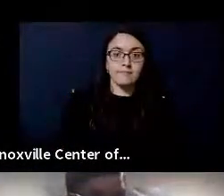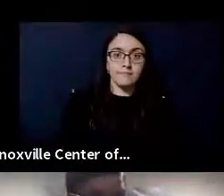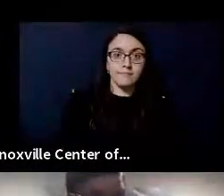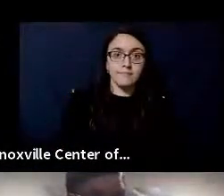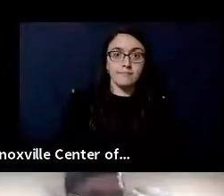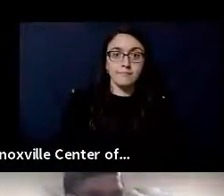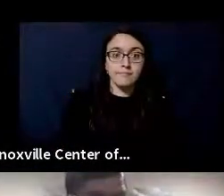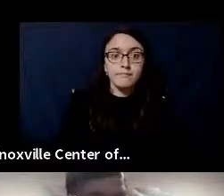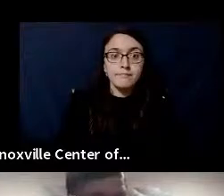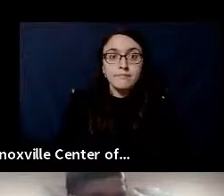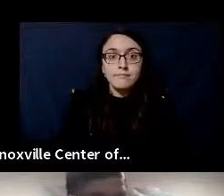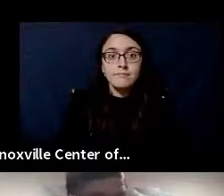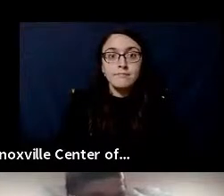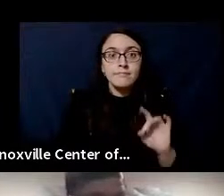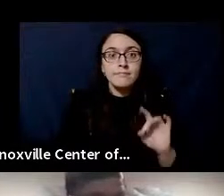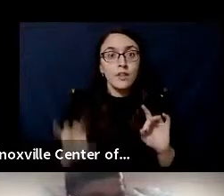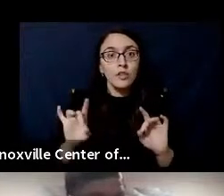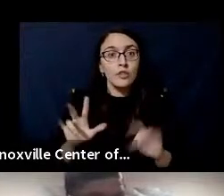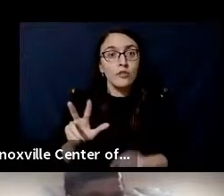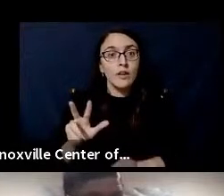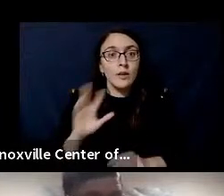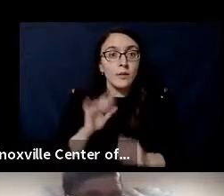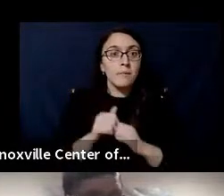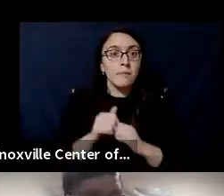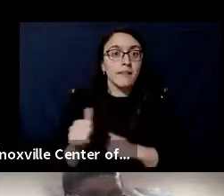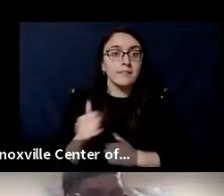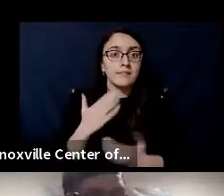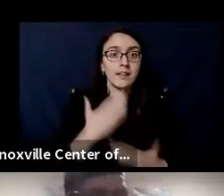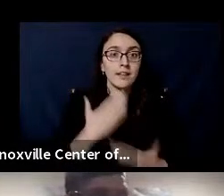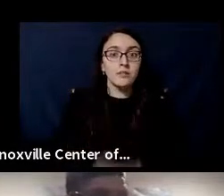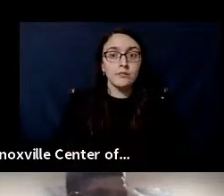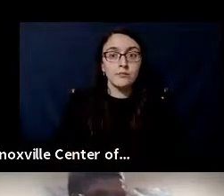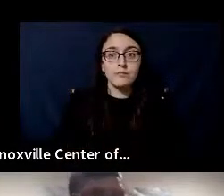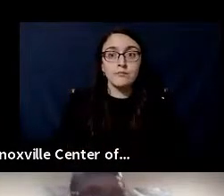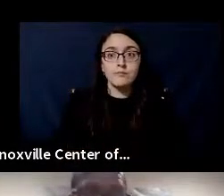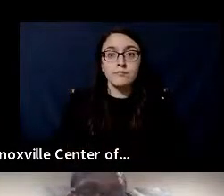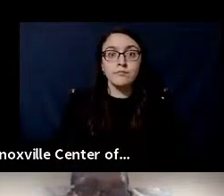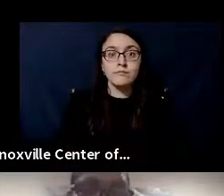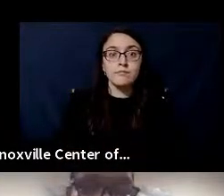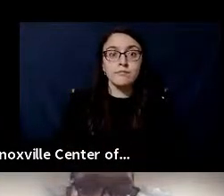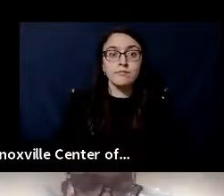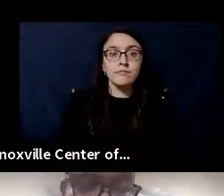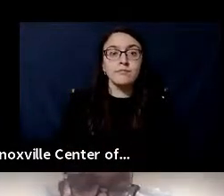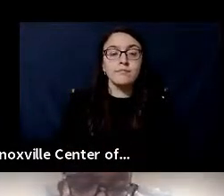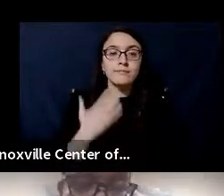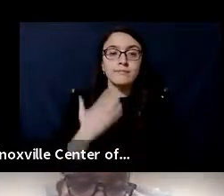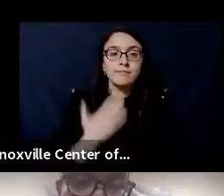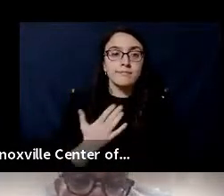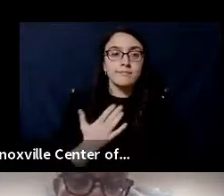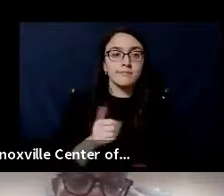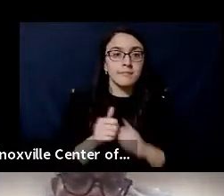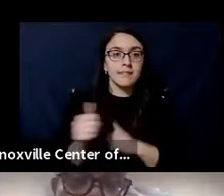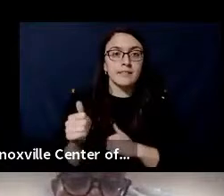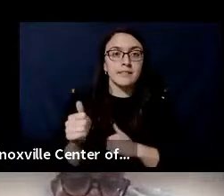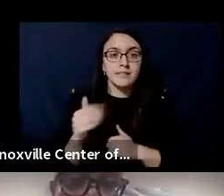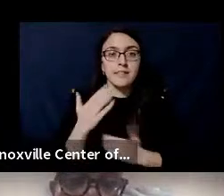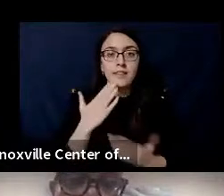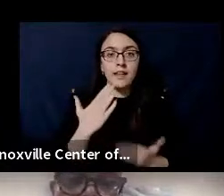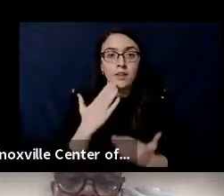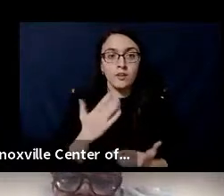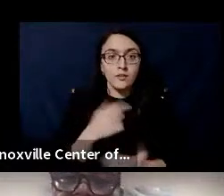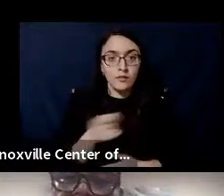7-3, it passes. Thank you. Thank you. And thanks to the board. Thank you all